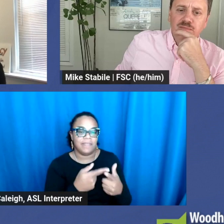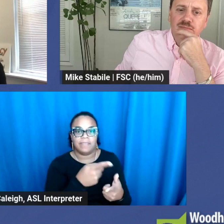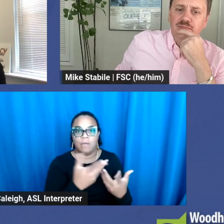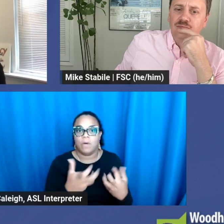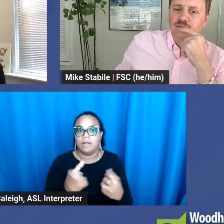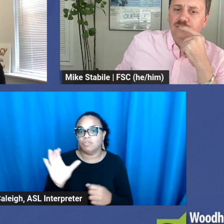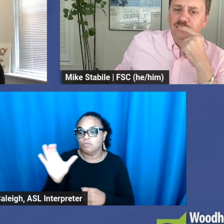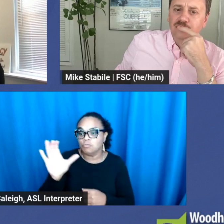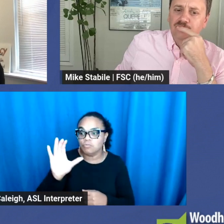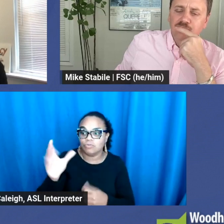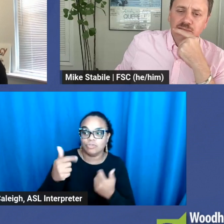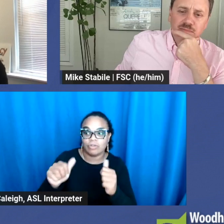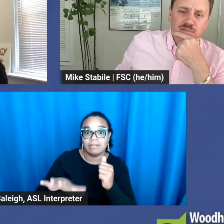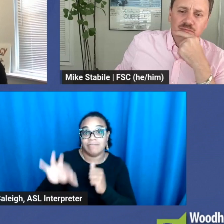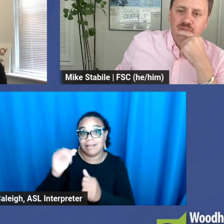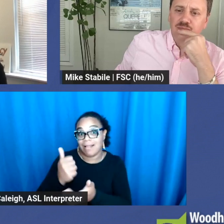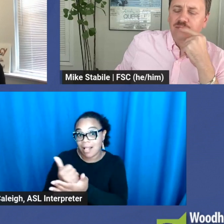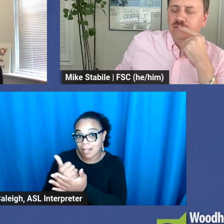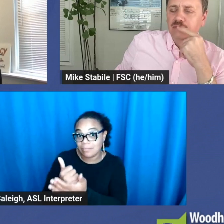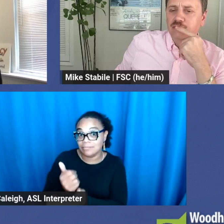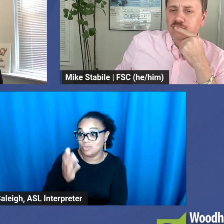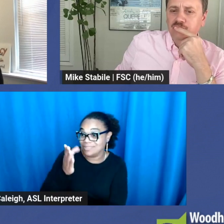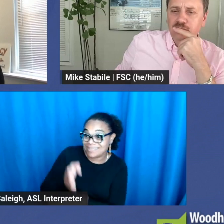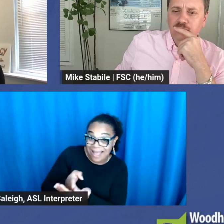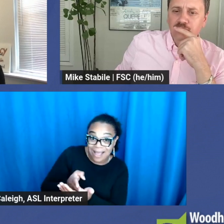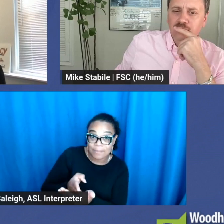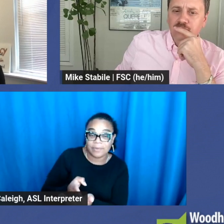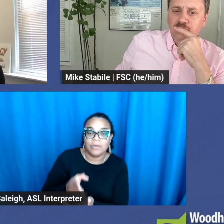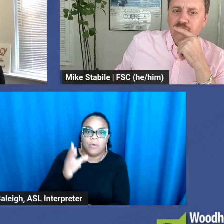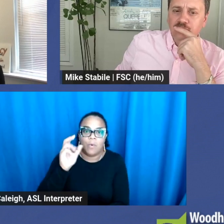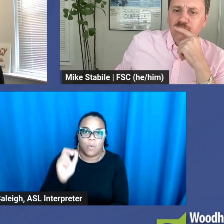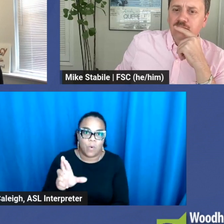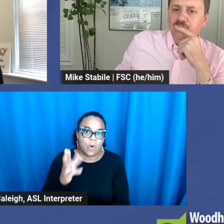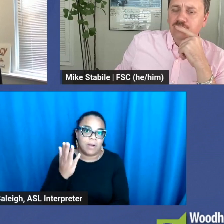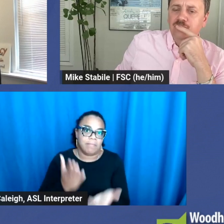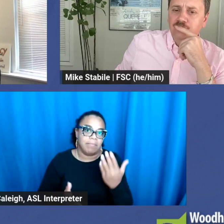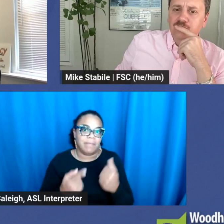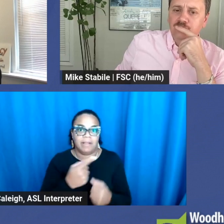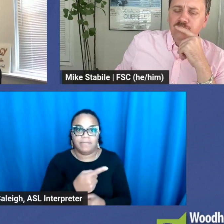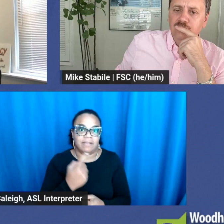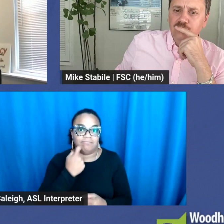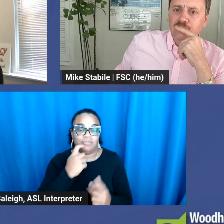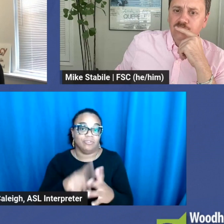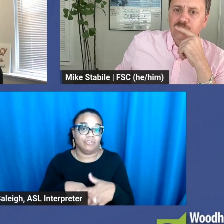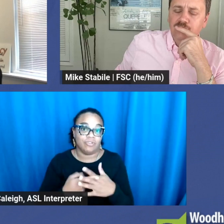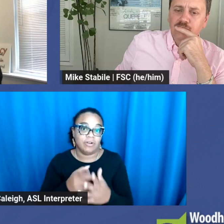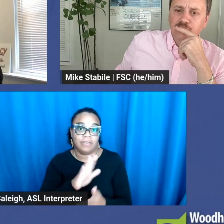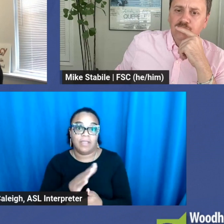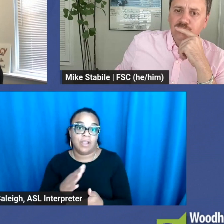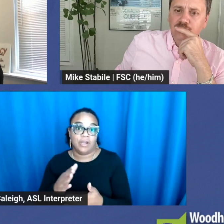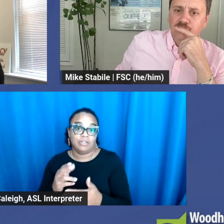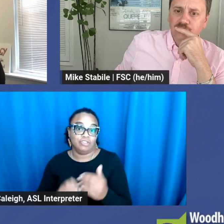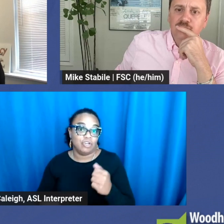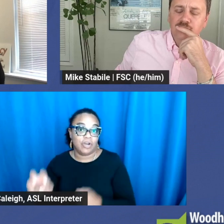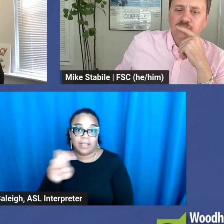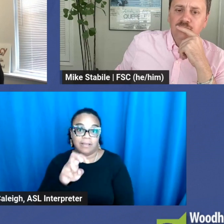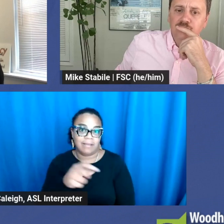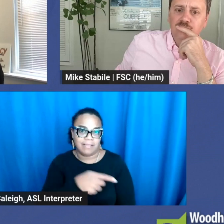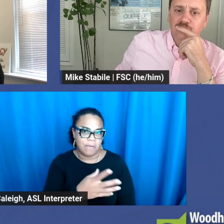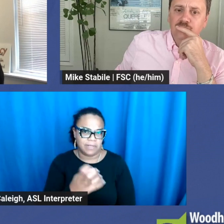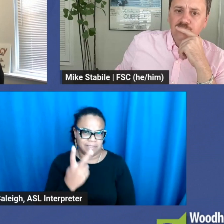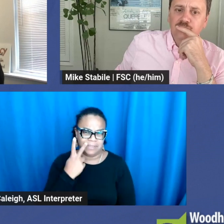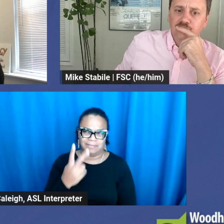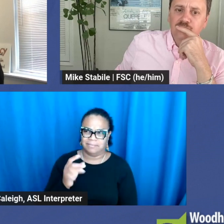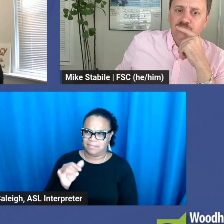for help to kind of intervene and stop, or maybe they're much earlier in their journey and they're just trying to see, does anyone else even have the